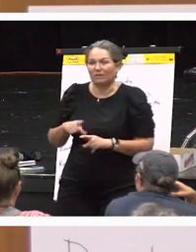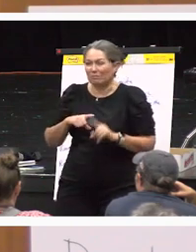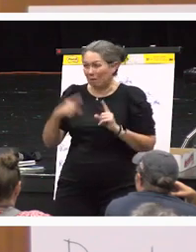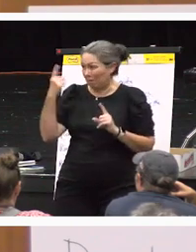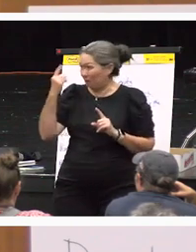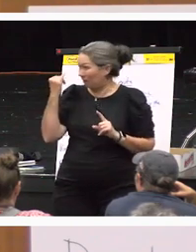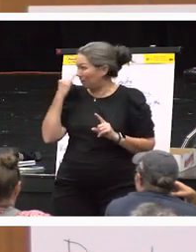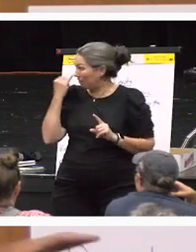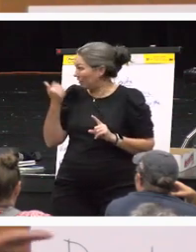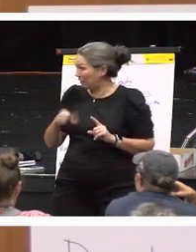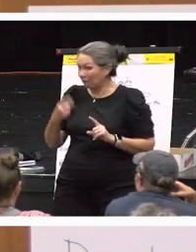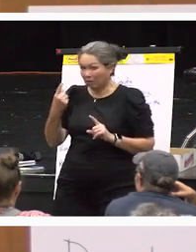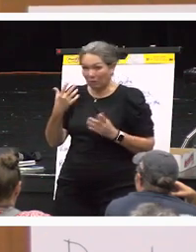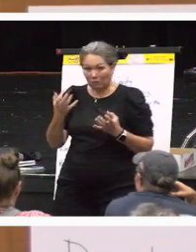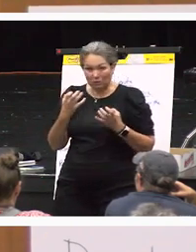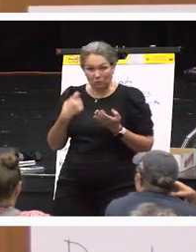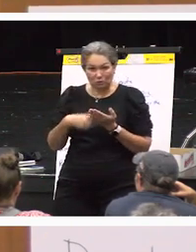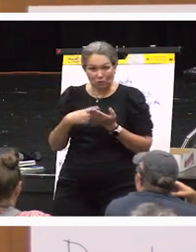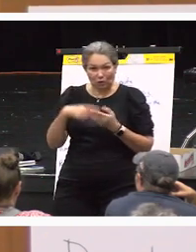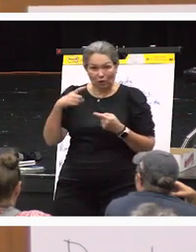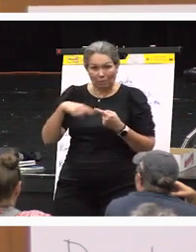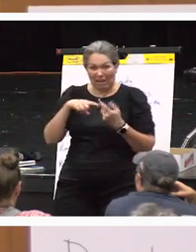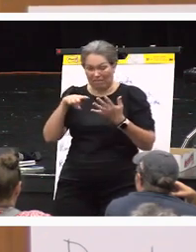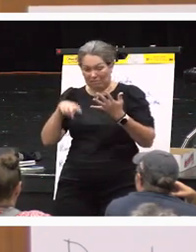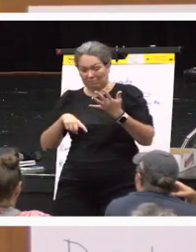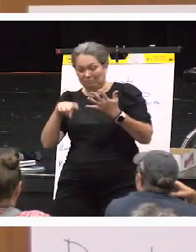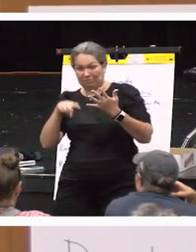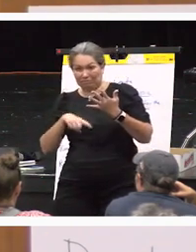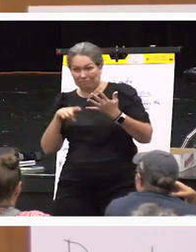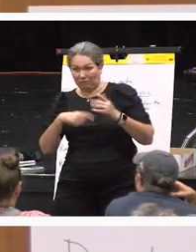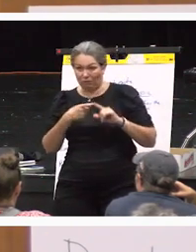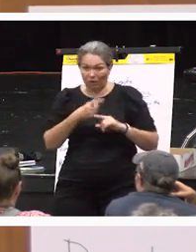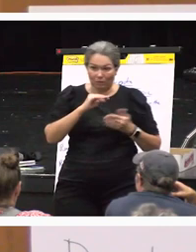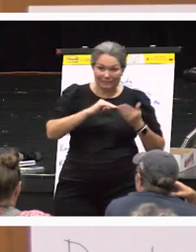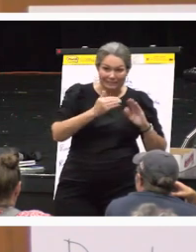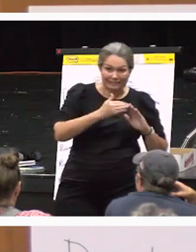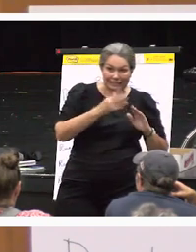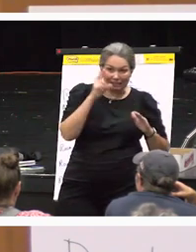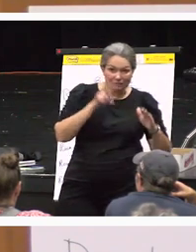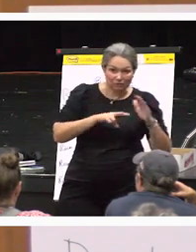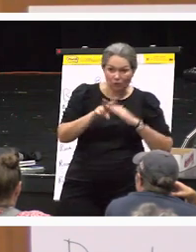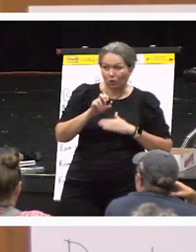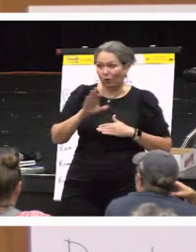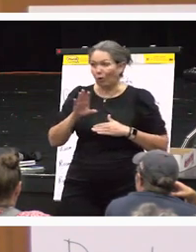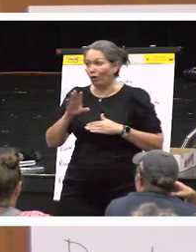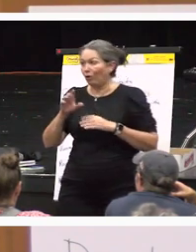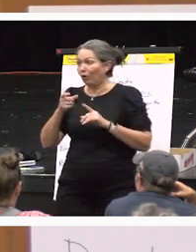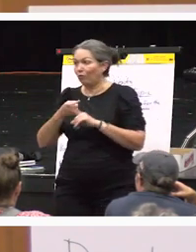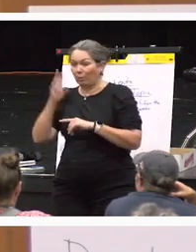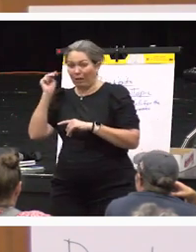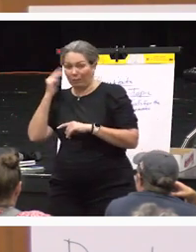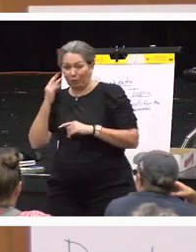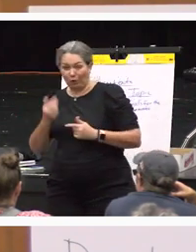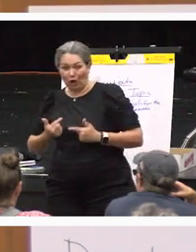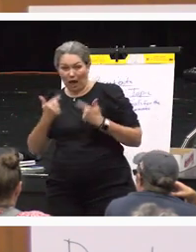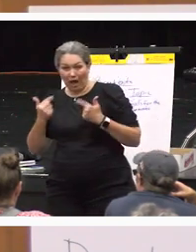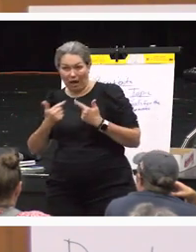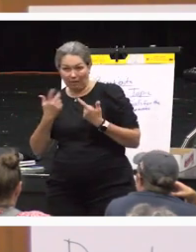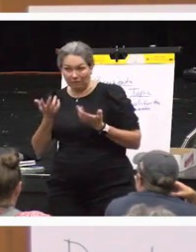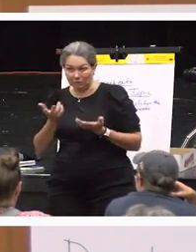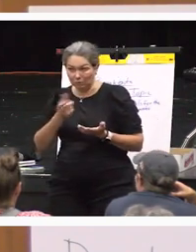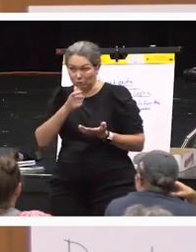anyone wants to talk about any of these from the city's point of view or from Montpelier Lives or from another organization that may be doing good